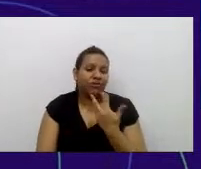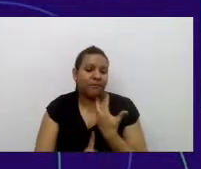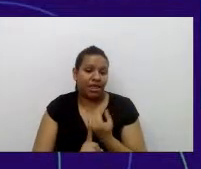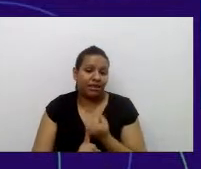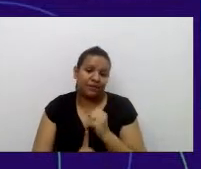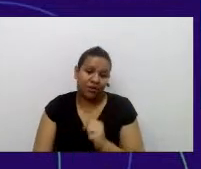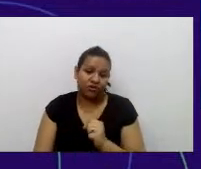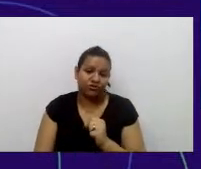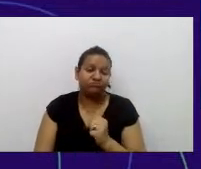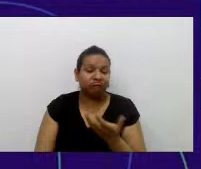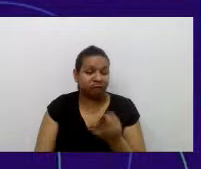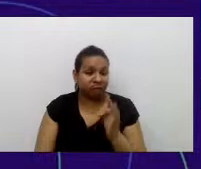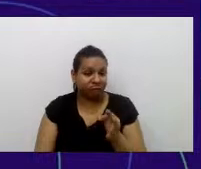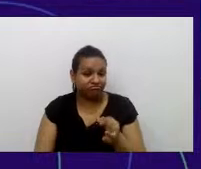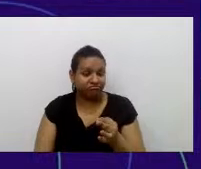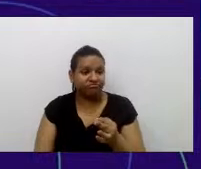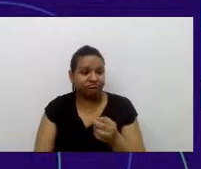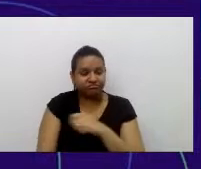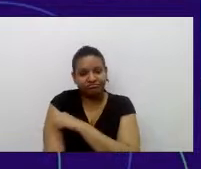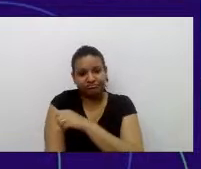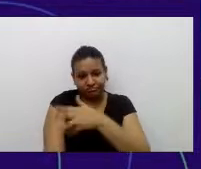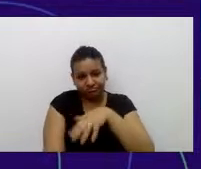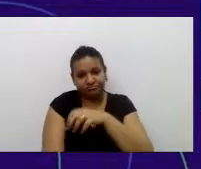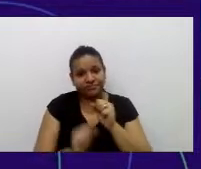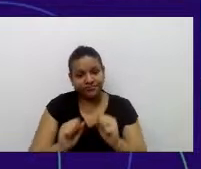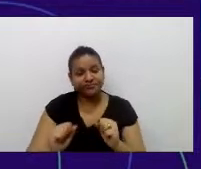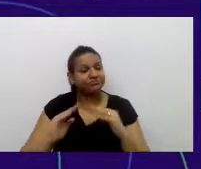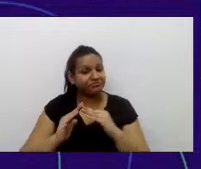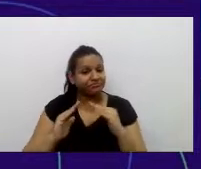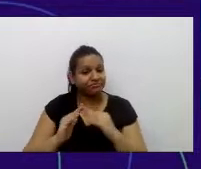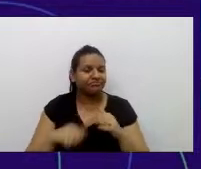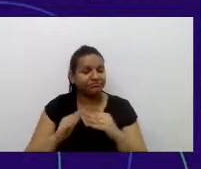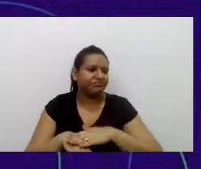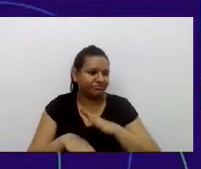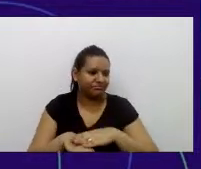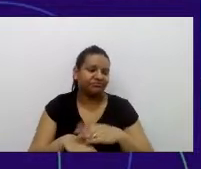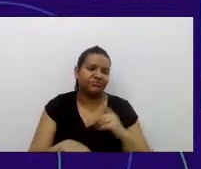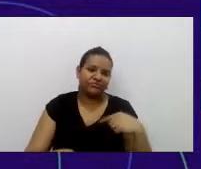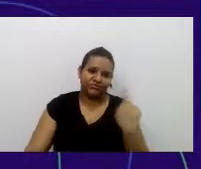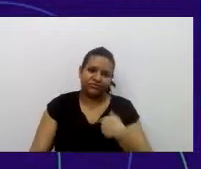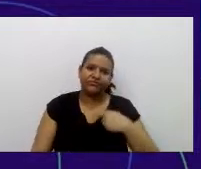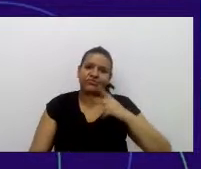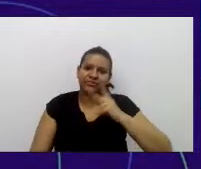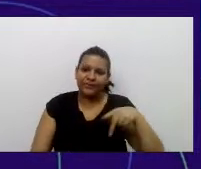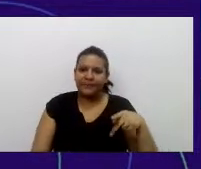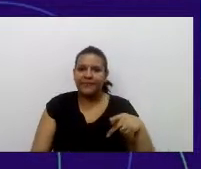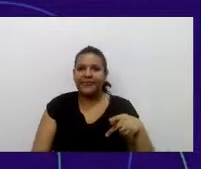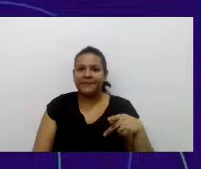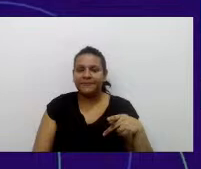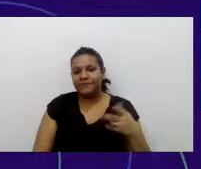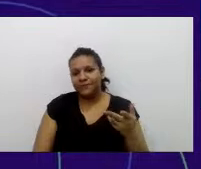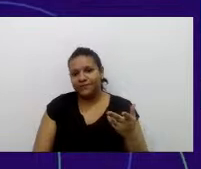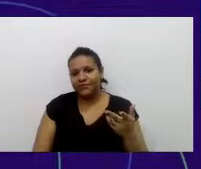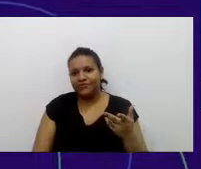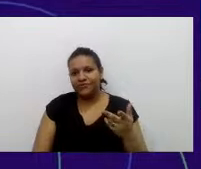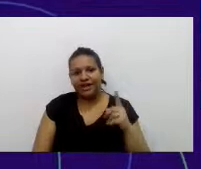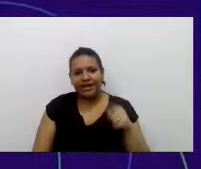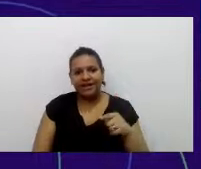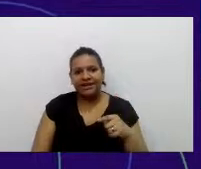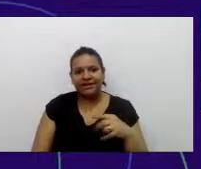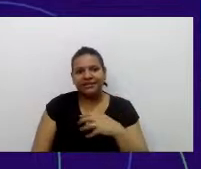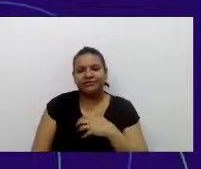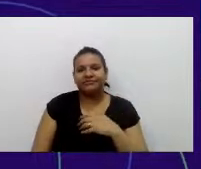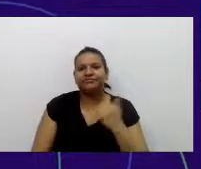home. You can train them that we as teachers, we're not the only source of information. You can promote autonomous